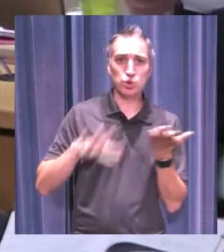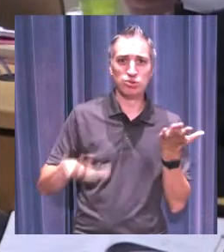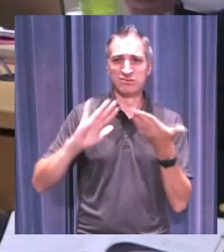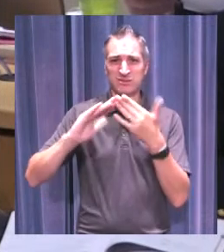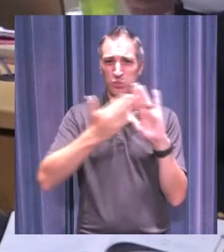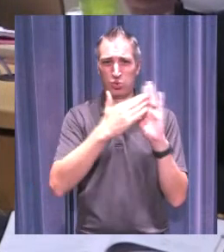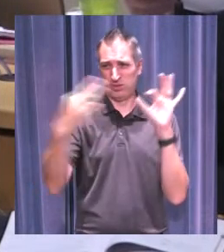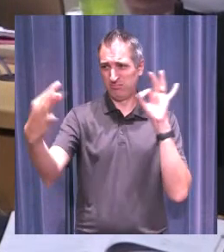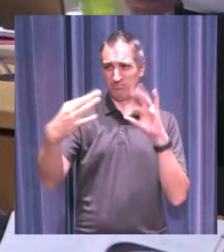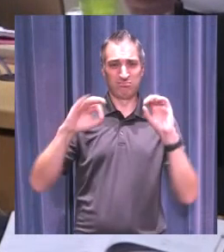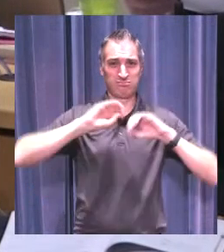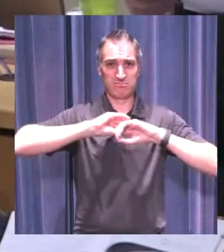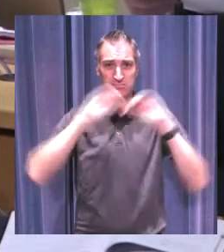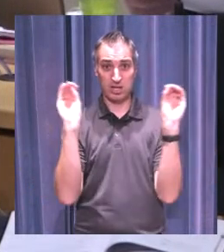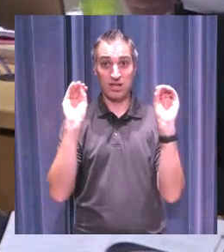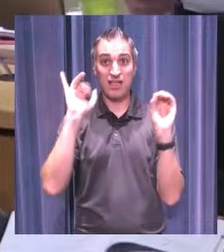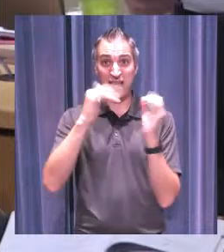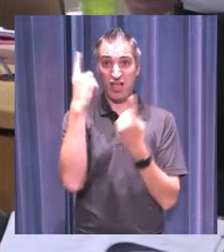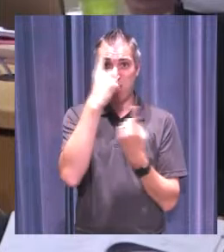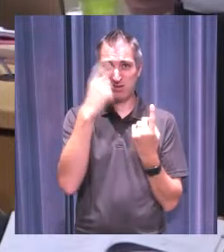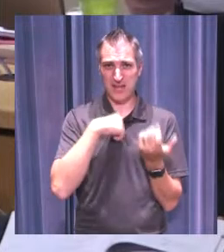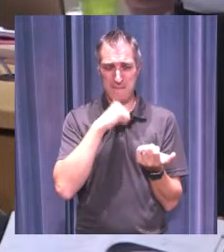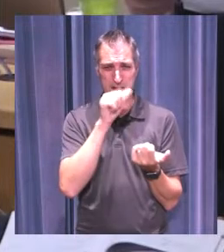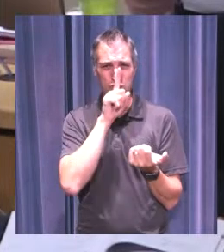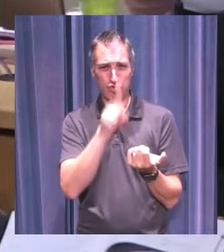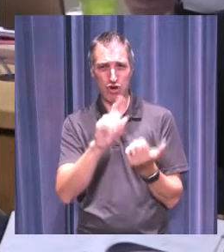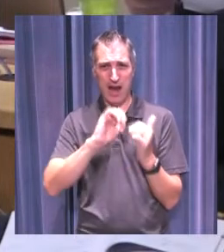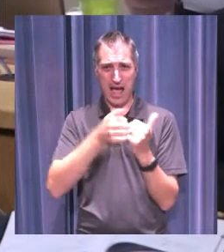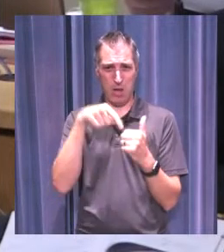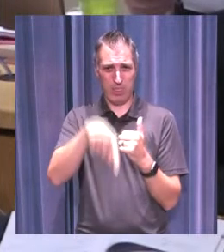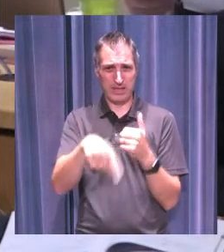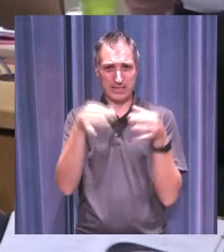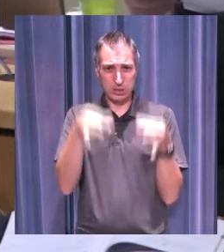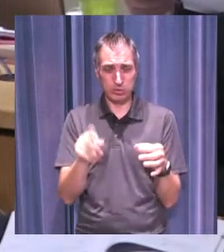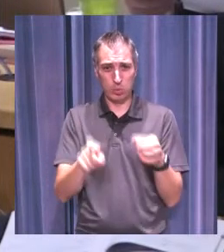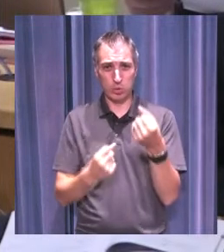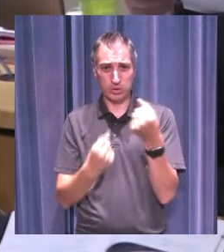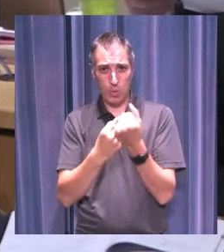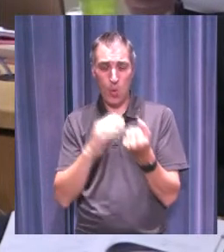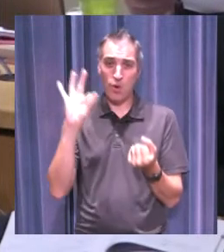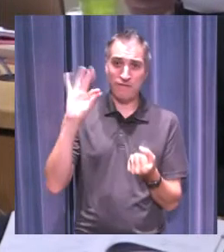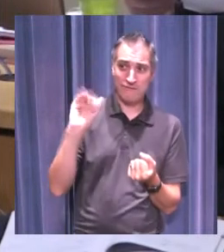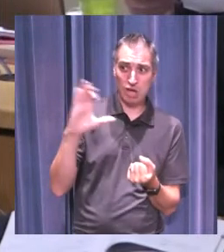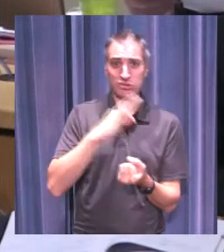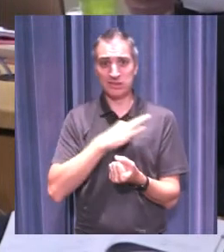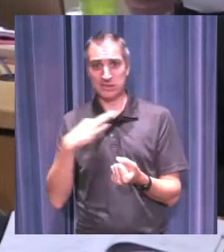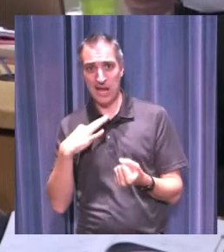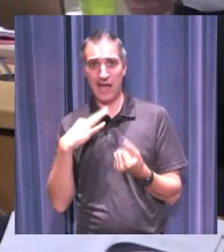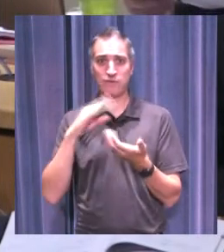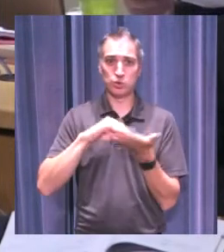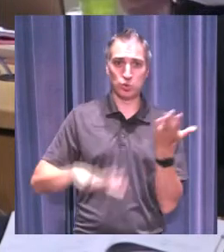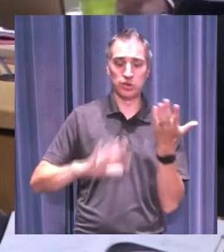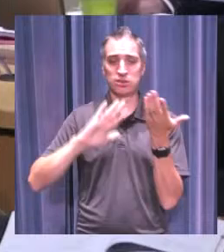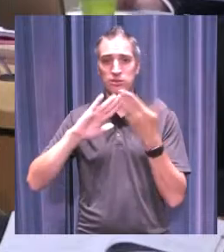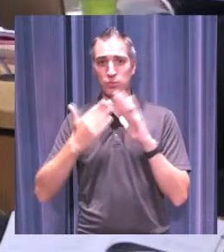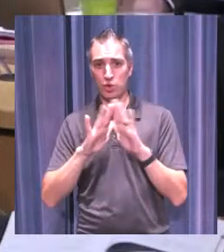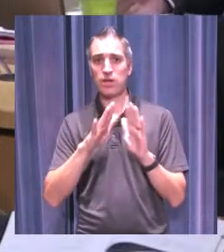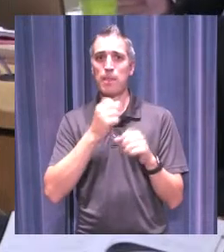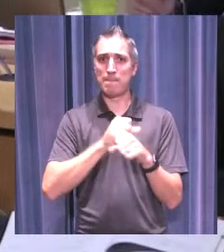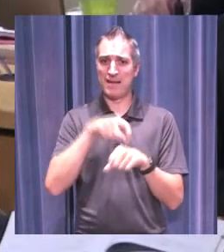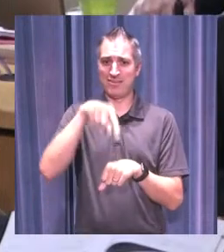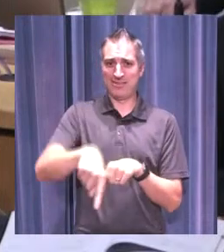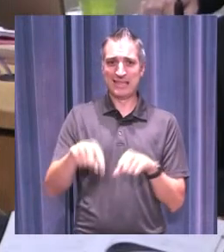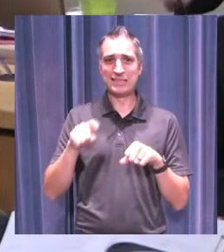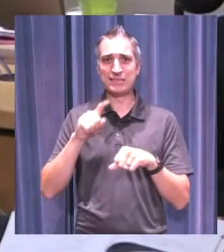serve. With those thoughts in mind, I am uncertain how this decision is meant to support the faculty, staff, students, and community that make this institution